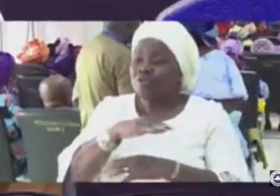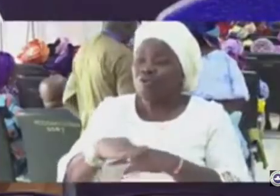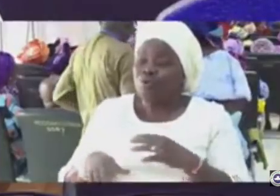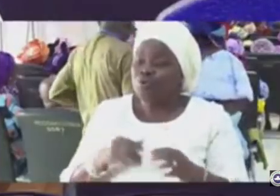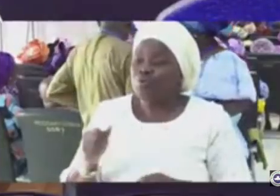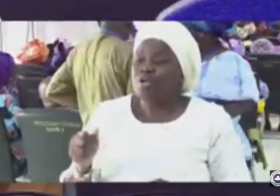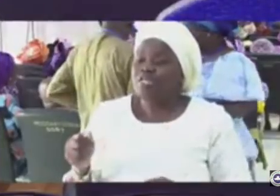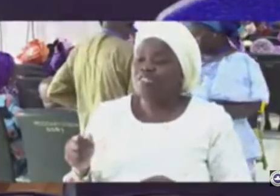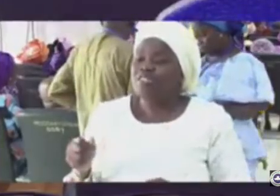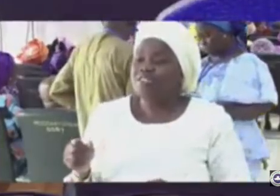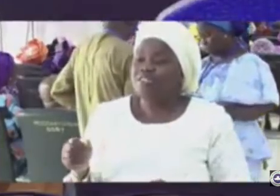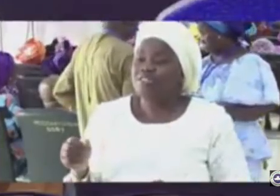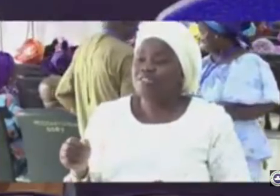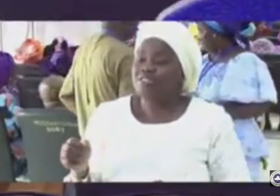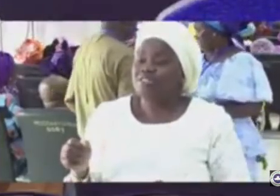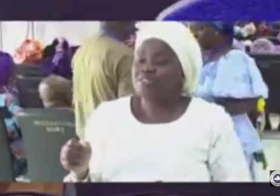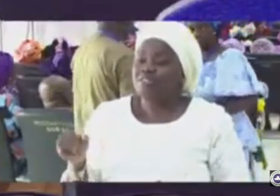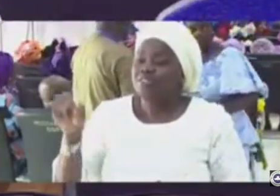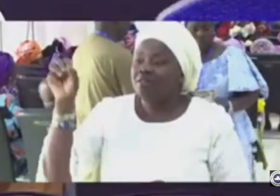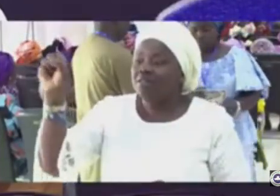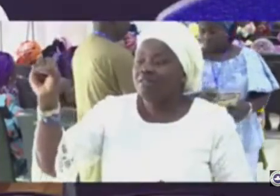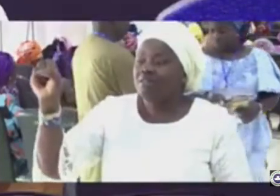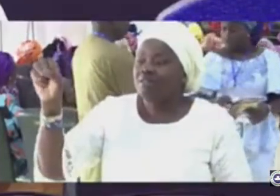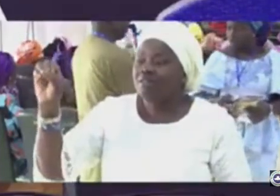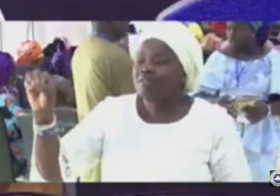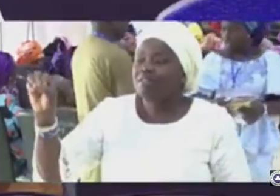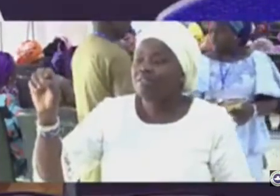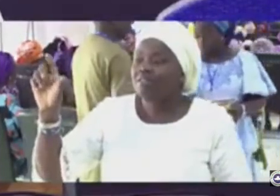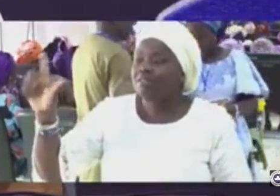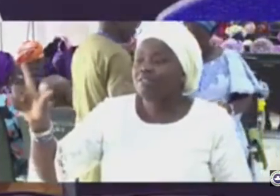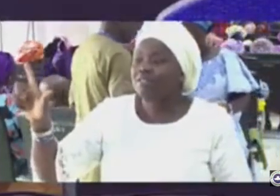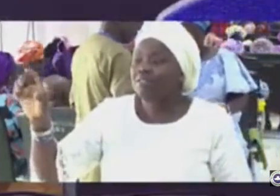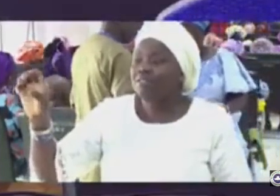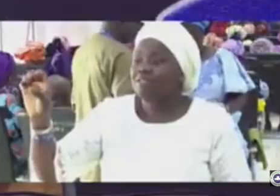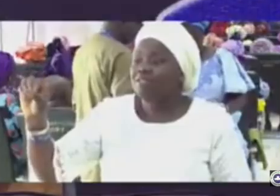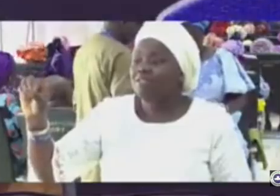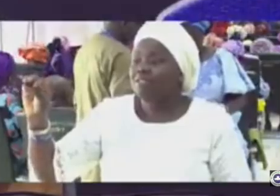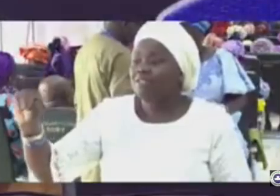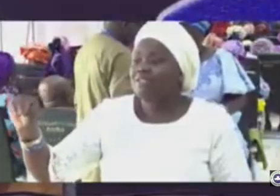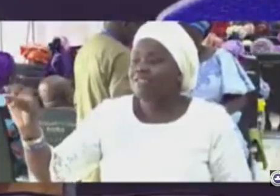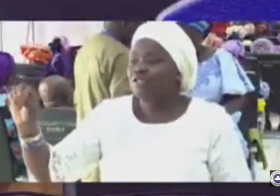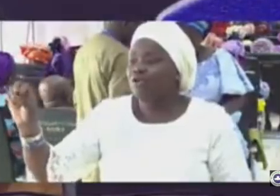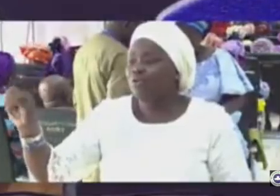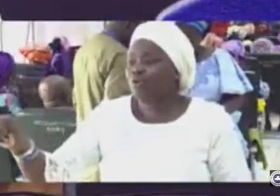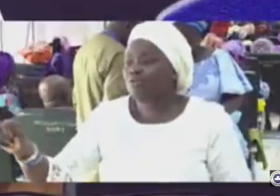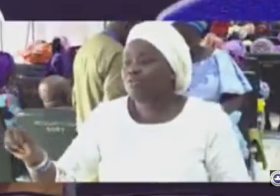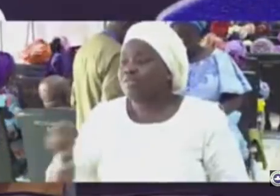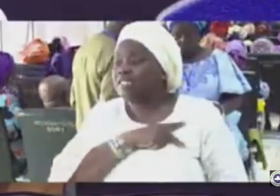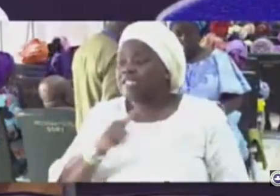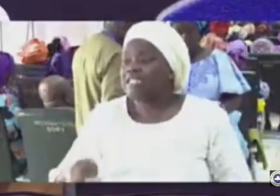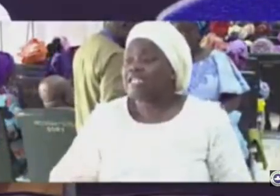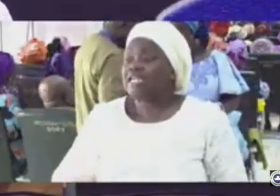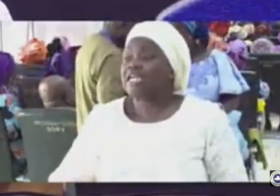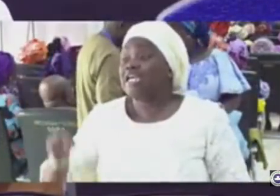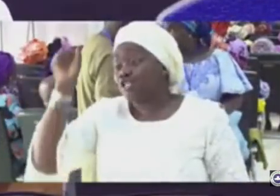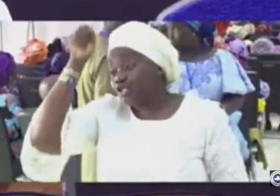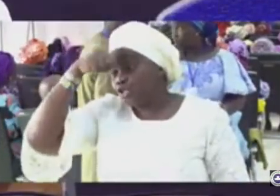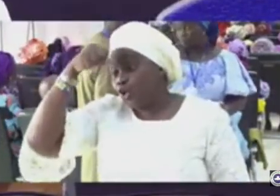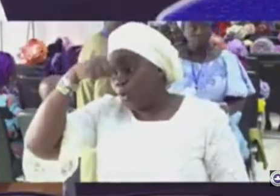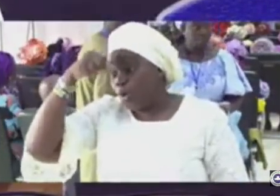And people were saying, King, your majesty, you are overdoing this thing. So you don't know what you are